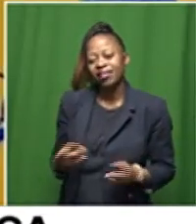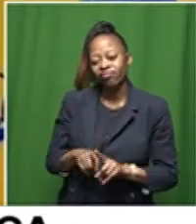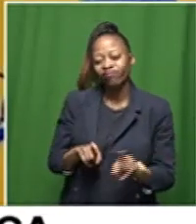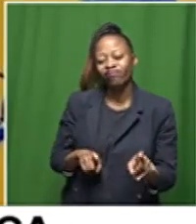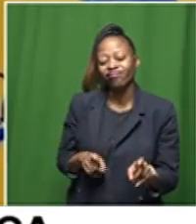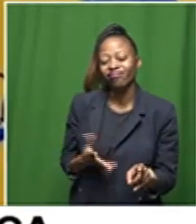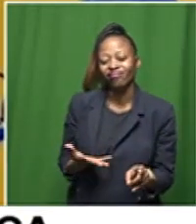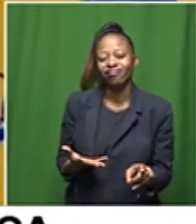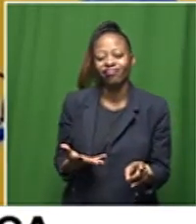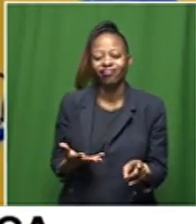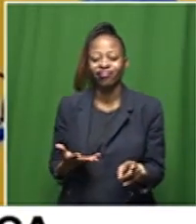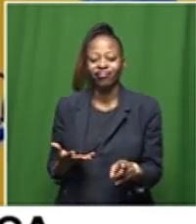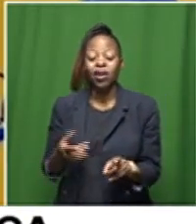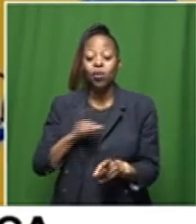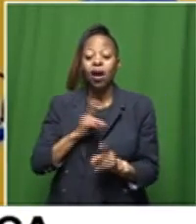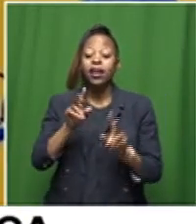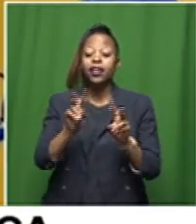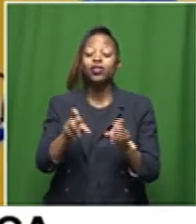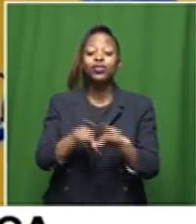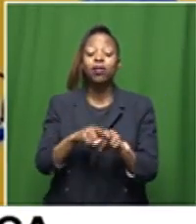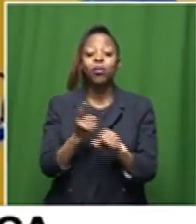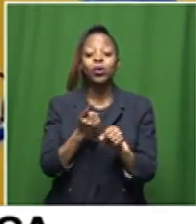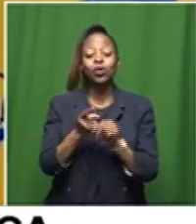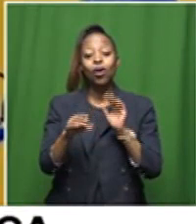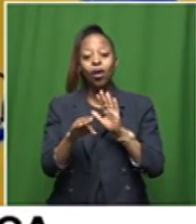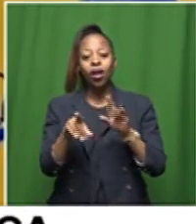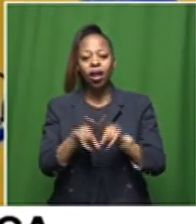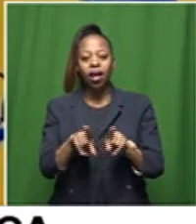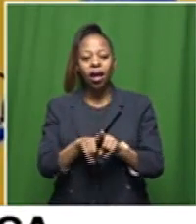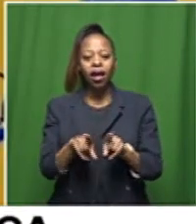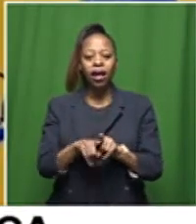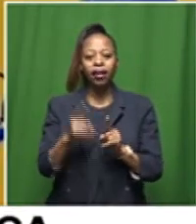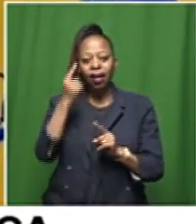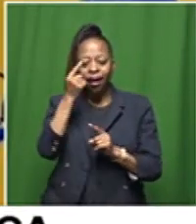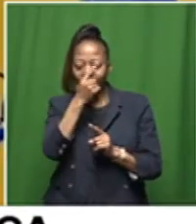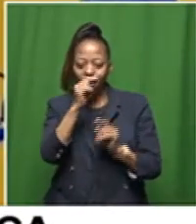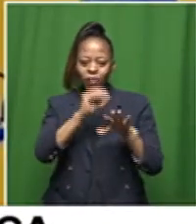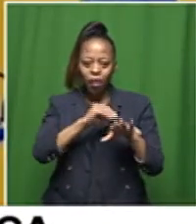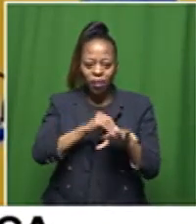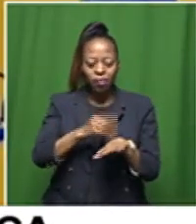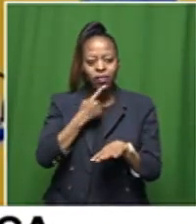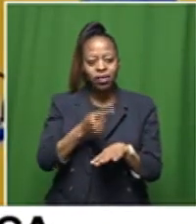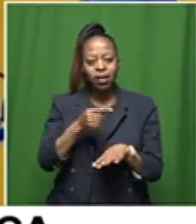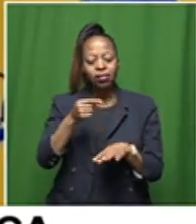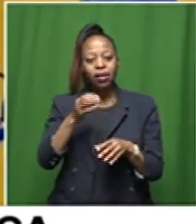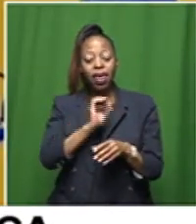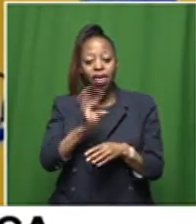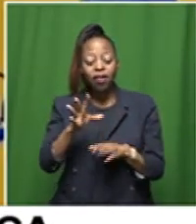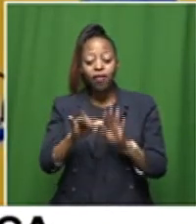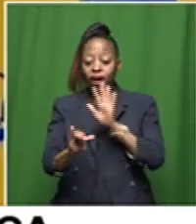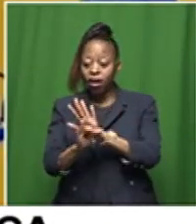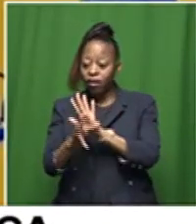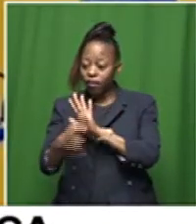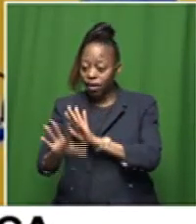behind. In cases like your cataracts, we are simply saying once a diagnosis has been